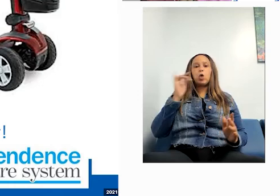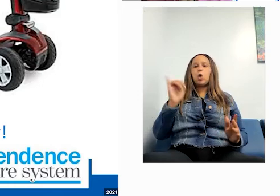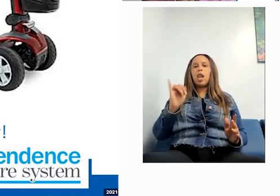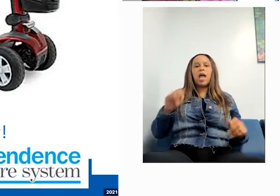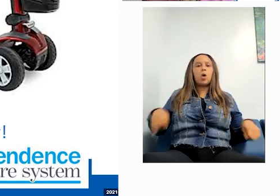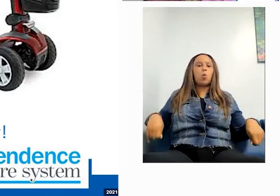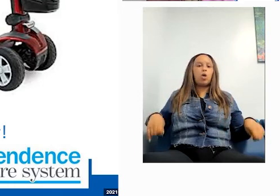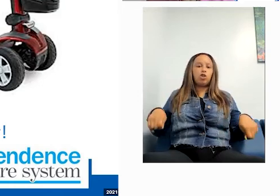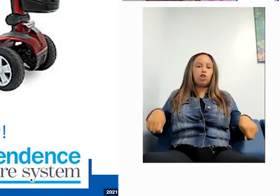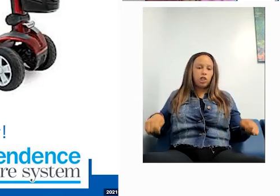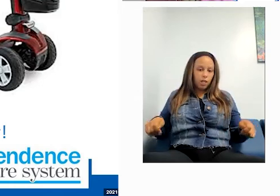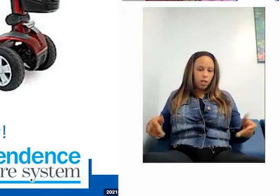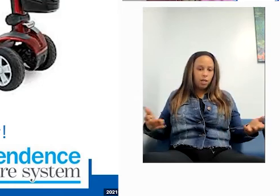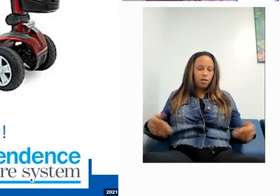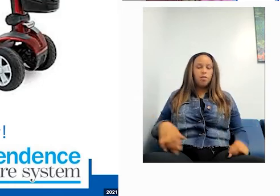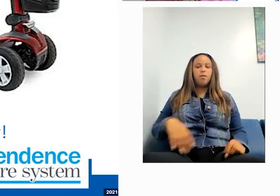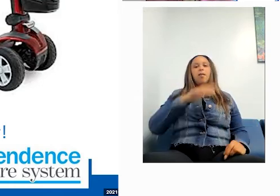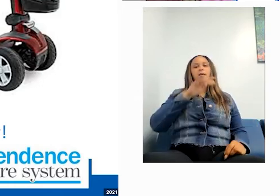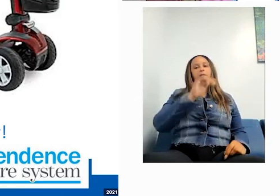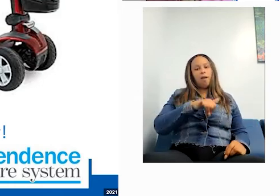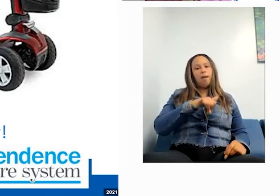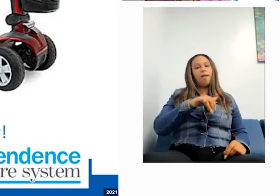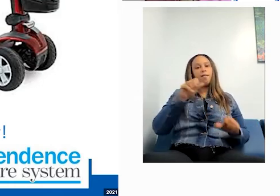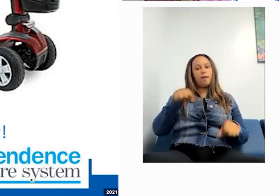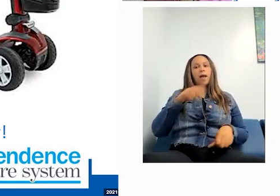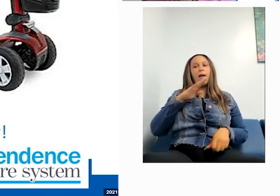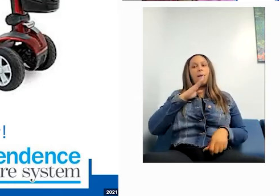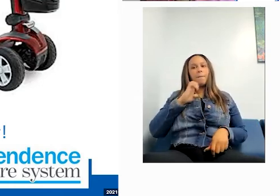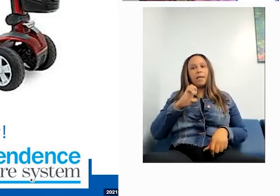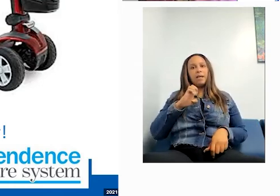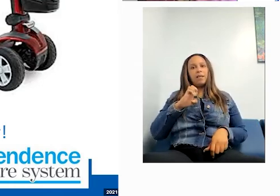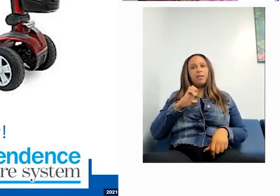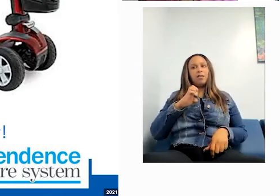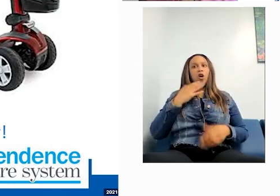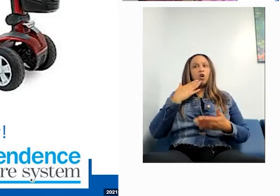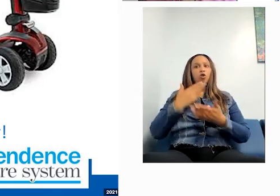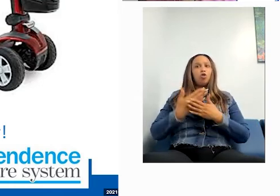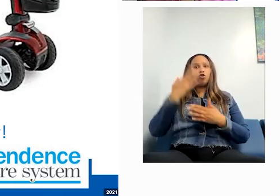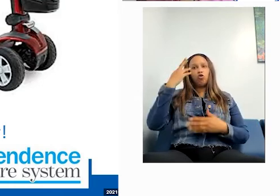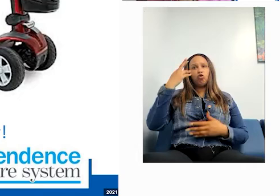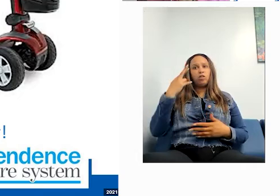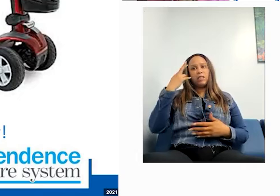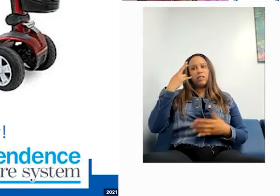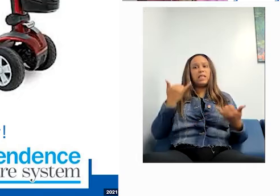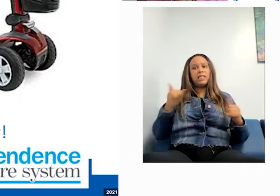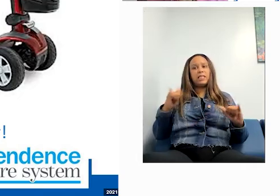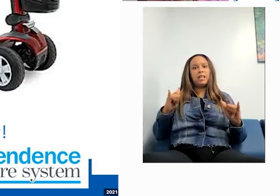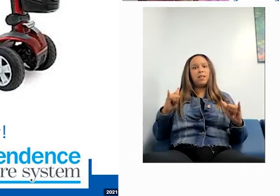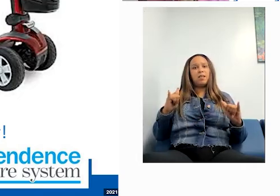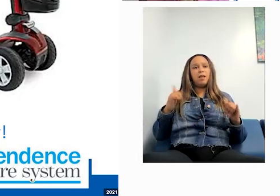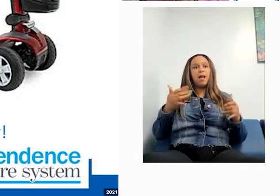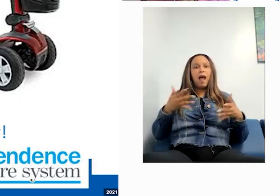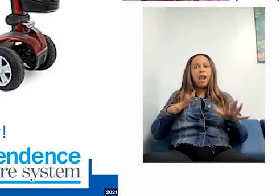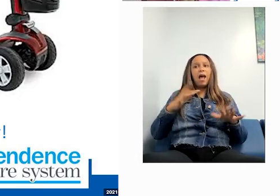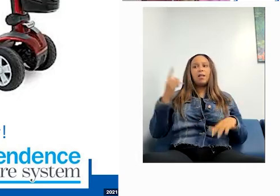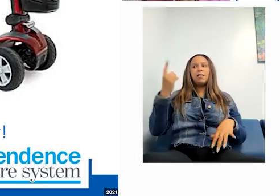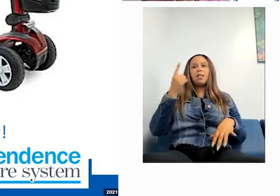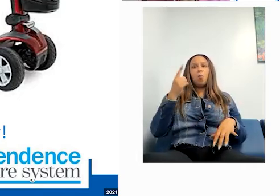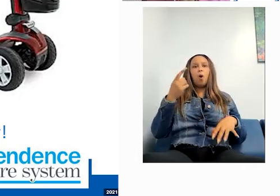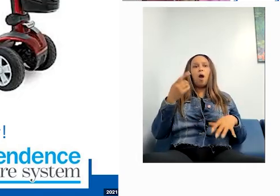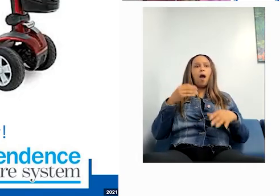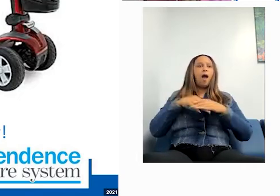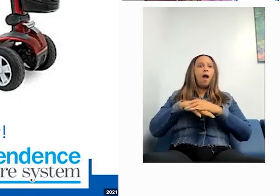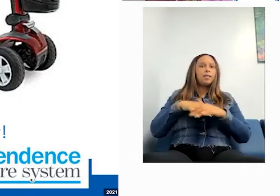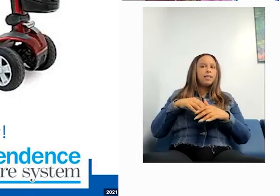And that could be an ever important reason that still allows somebody access to